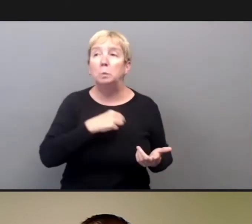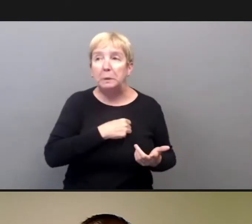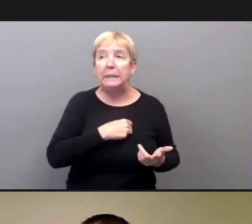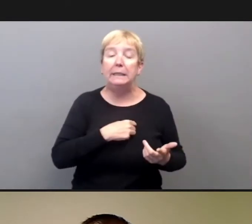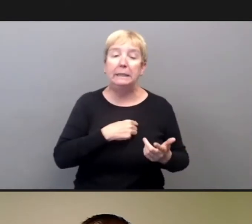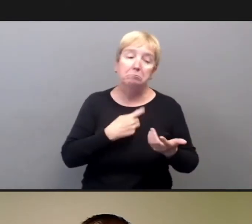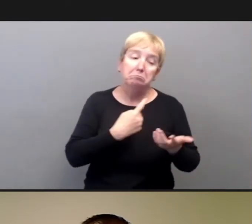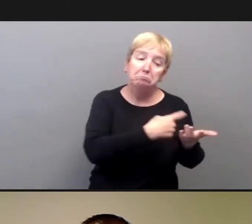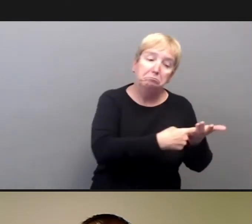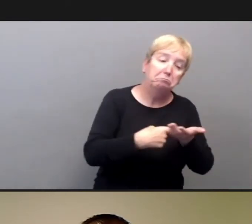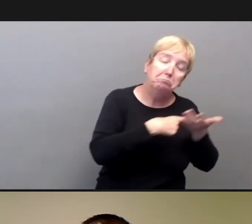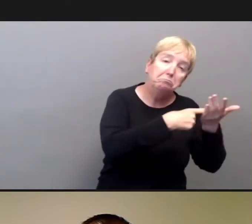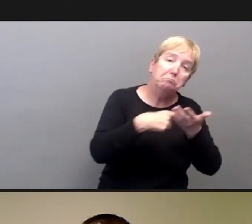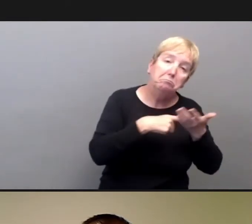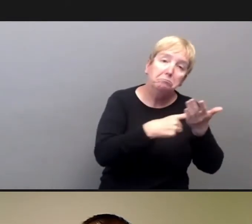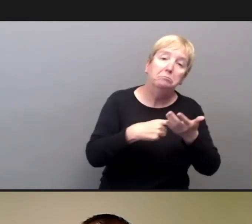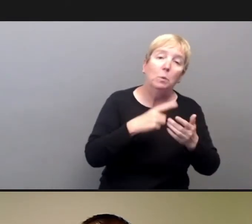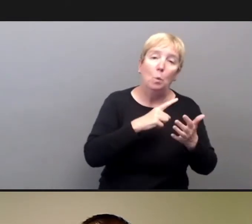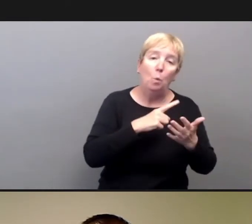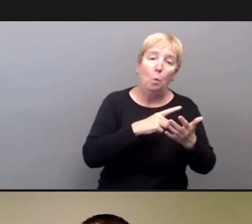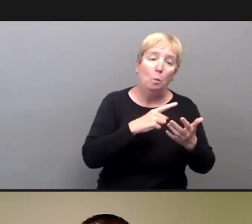we think would make a difference.